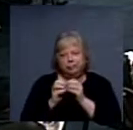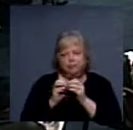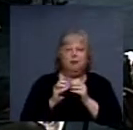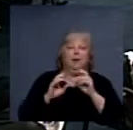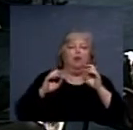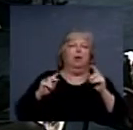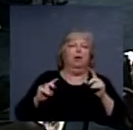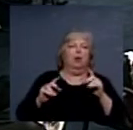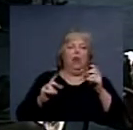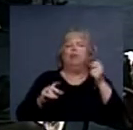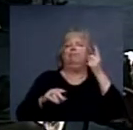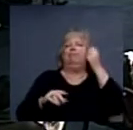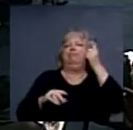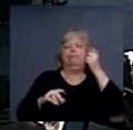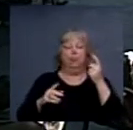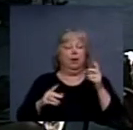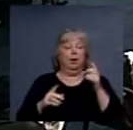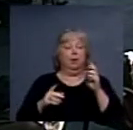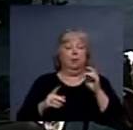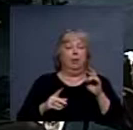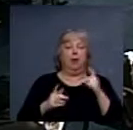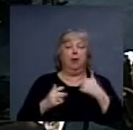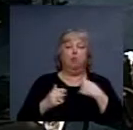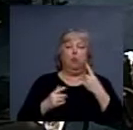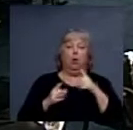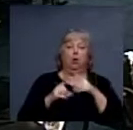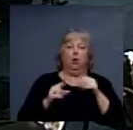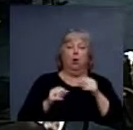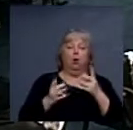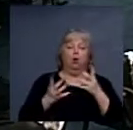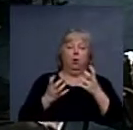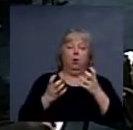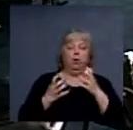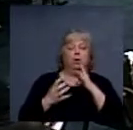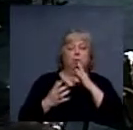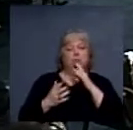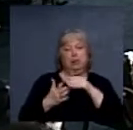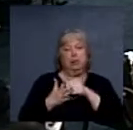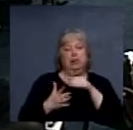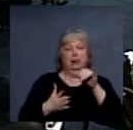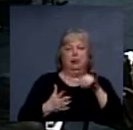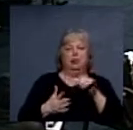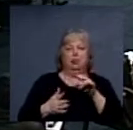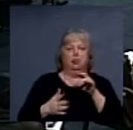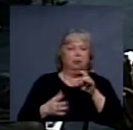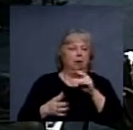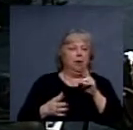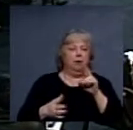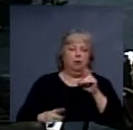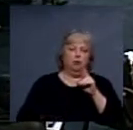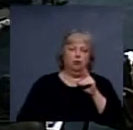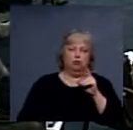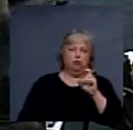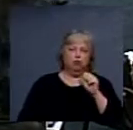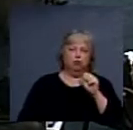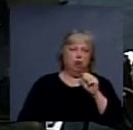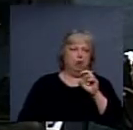Okay, Director. okay, I got you. All right, we have one card who wishes to speak against the item, Mr. Russ Raycop.